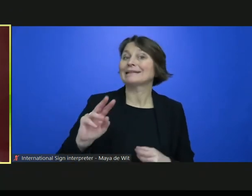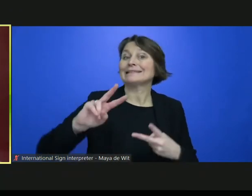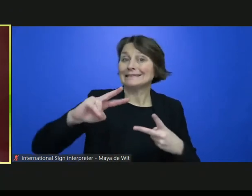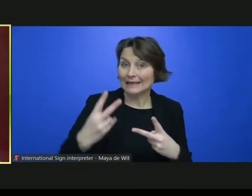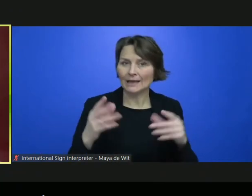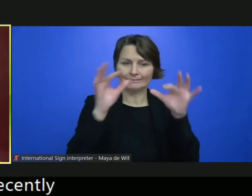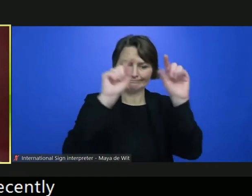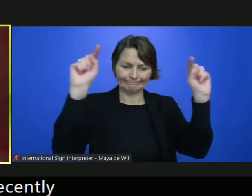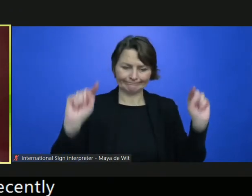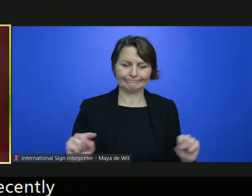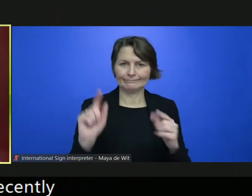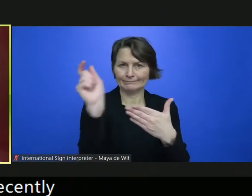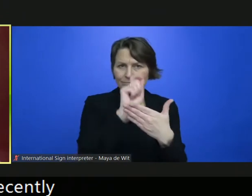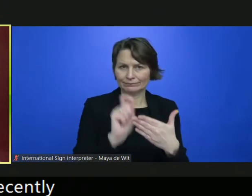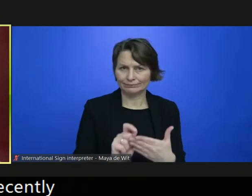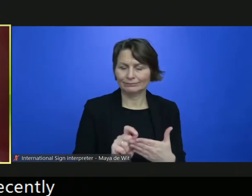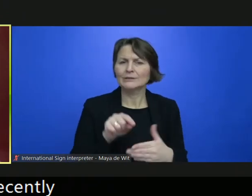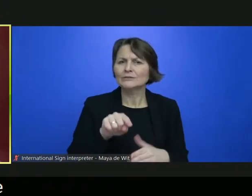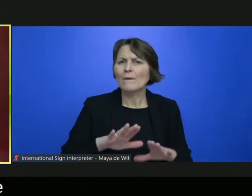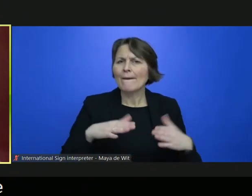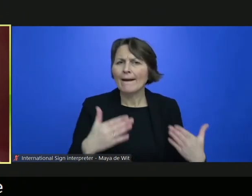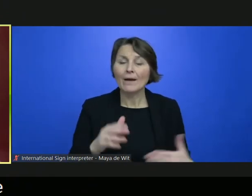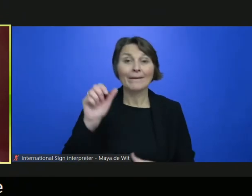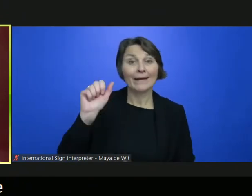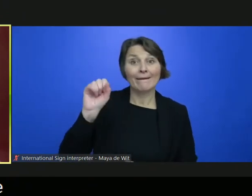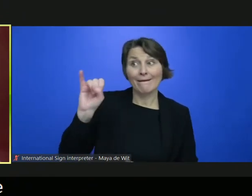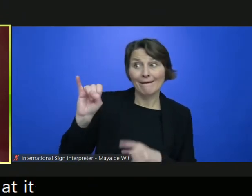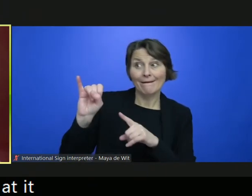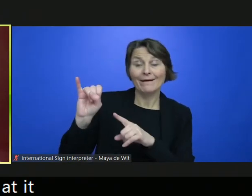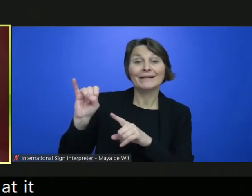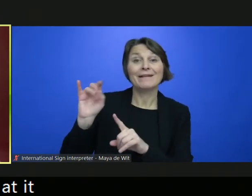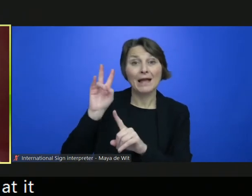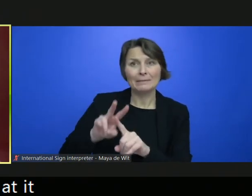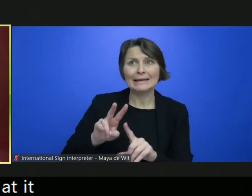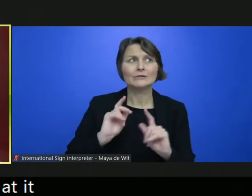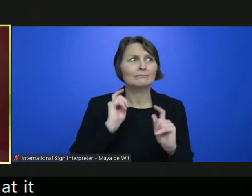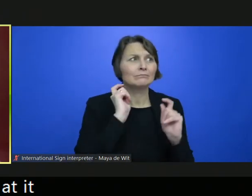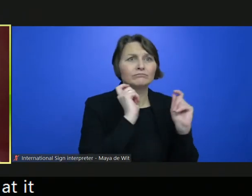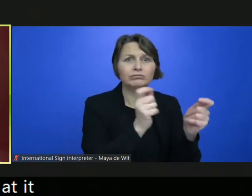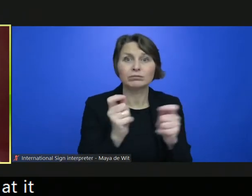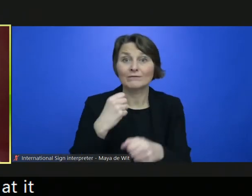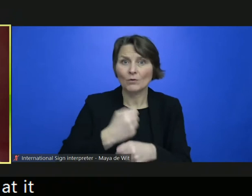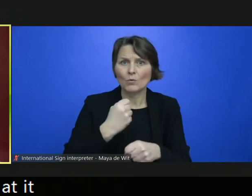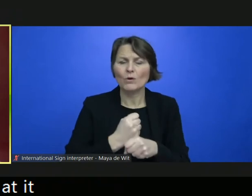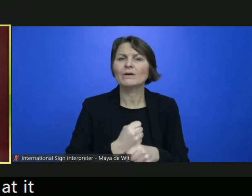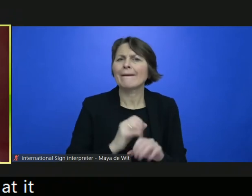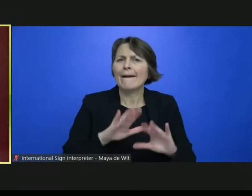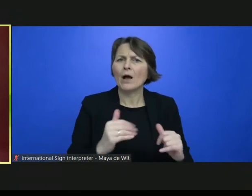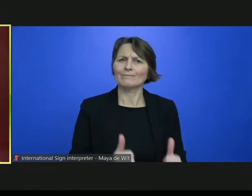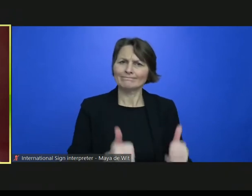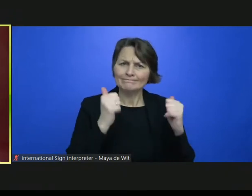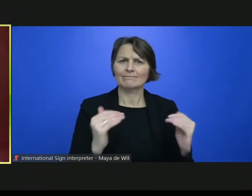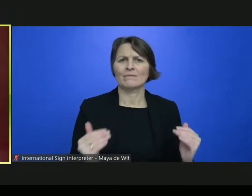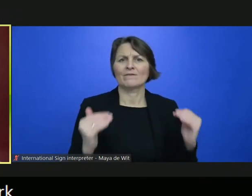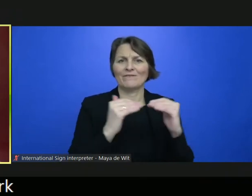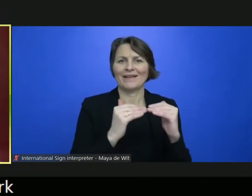Designing Artificial Intelligence Applications to Treat People with Disabilities Fairness. They present six steps to fairness, which I think you'll